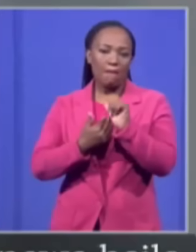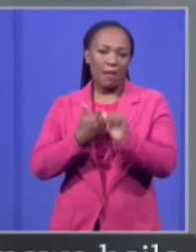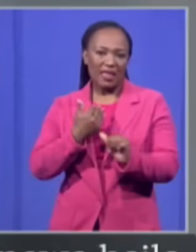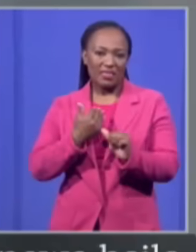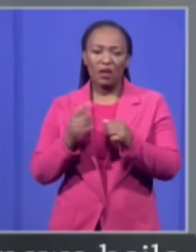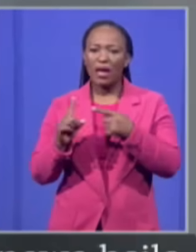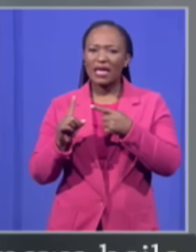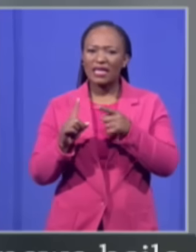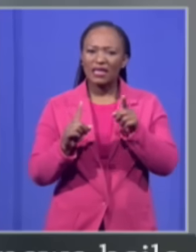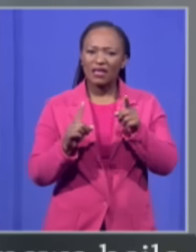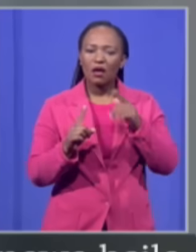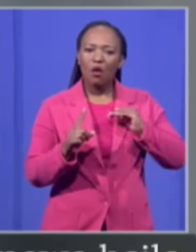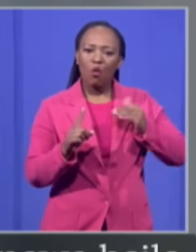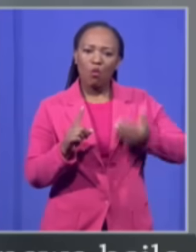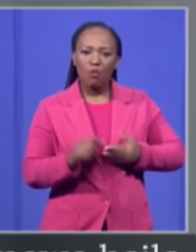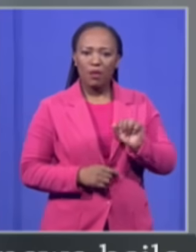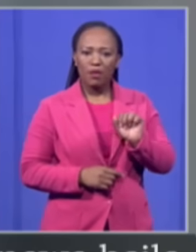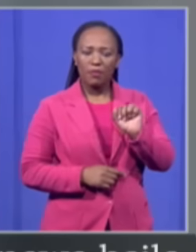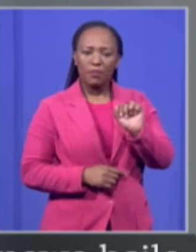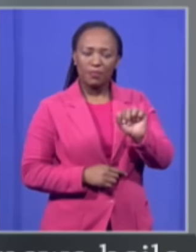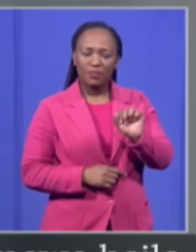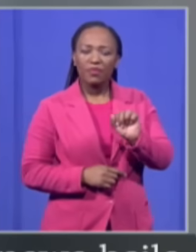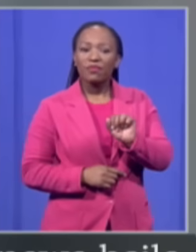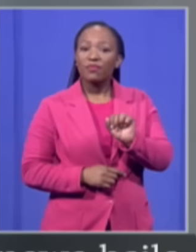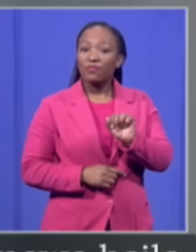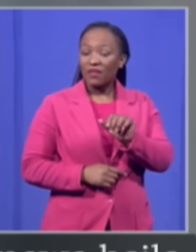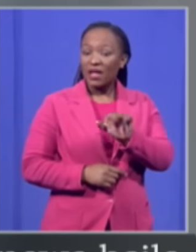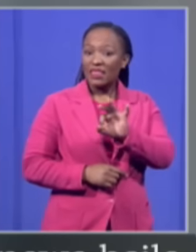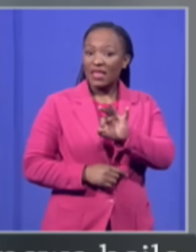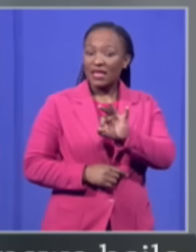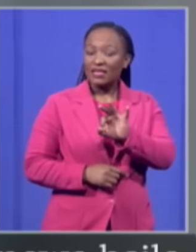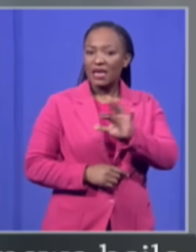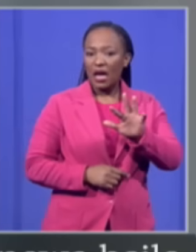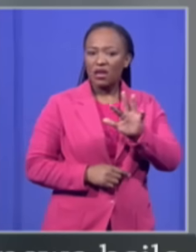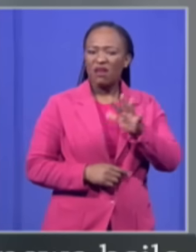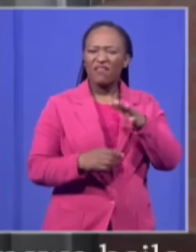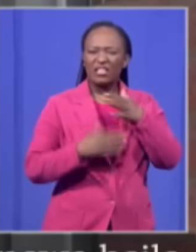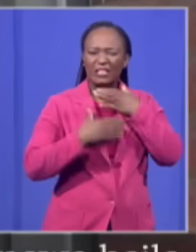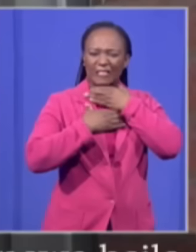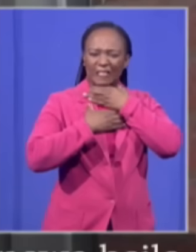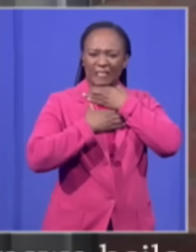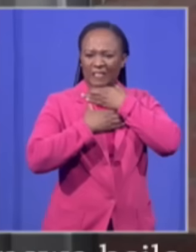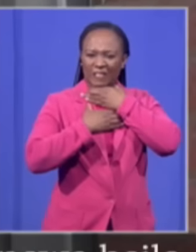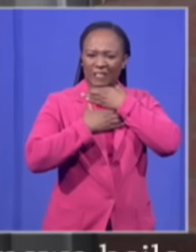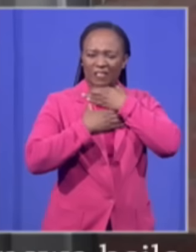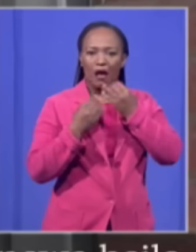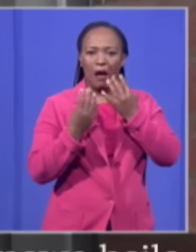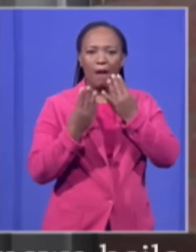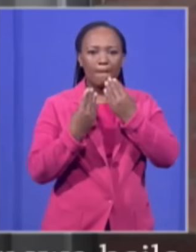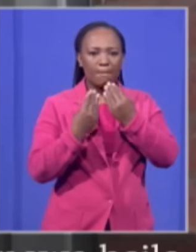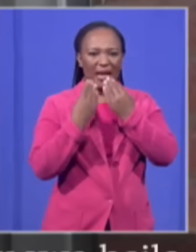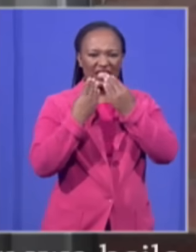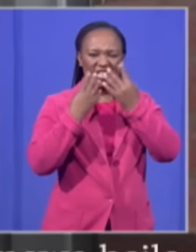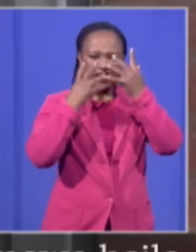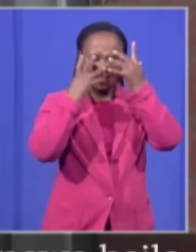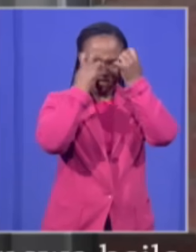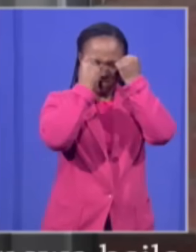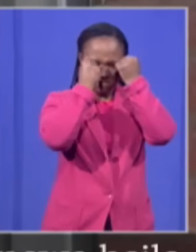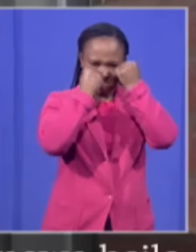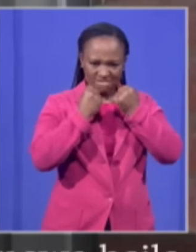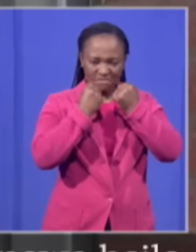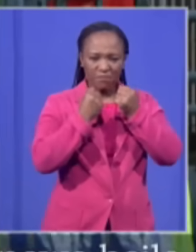kgema mosadi wa gagwe wa dingwaga di le 39 a mo tswala ka plastic mo sefatlhegong le go mo itaya ka hockey stick gabedi mo tlhogong